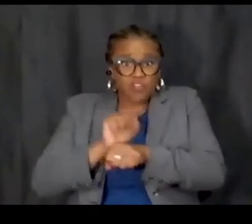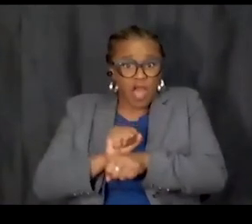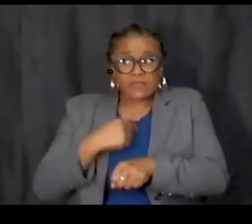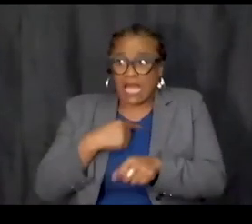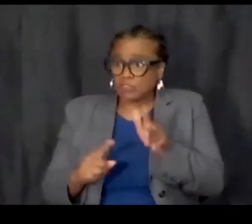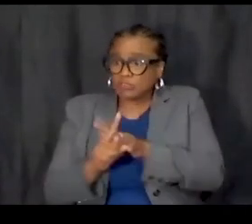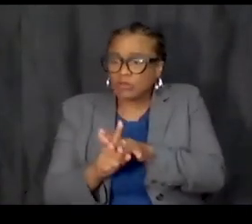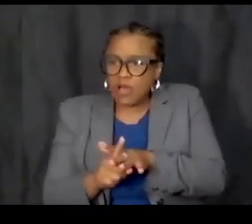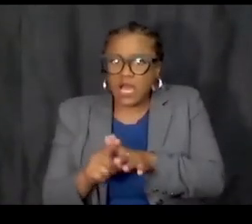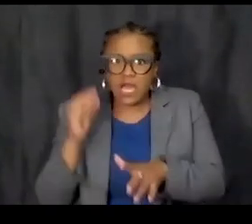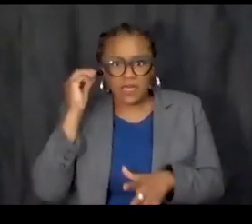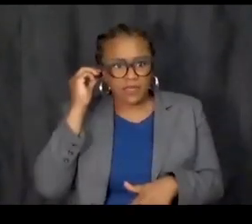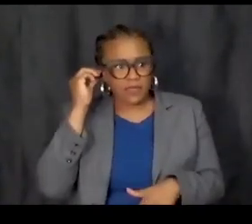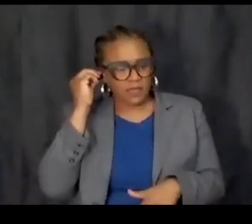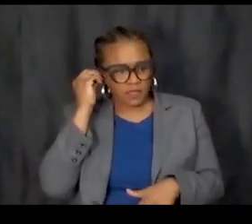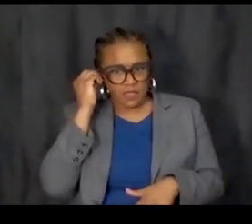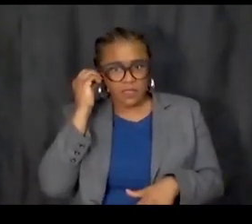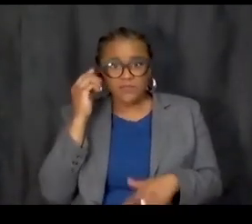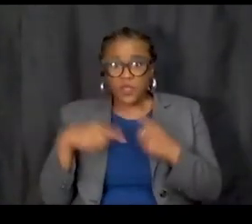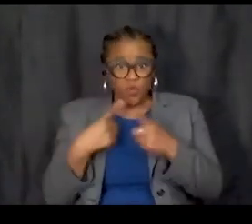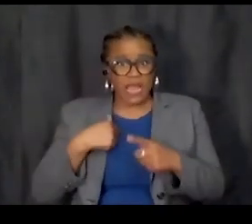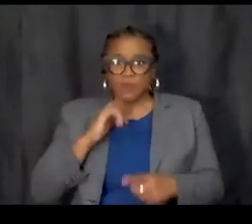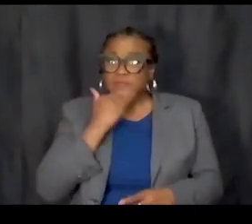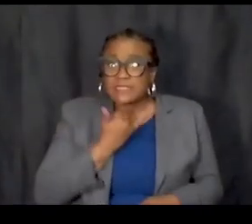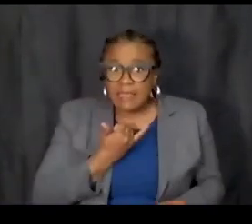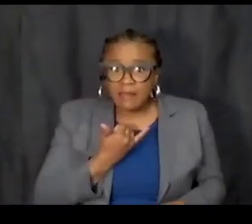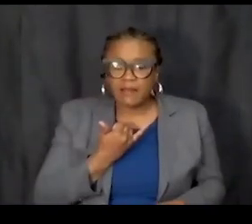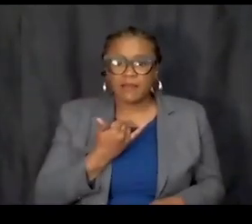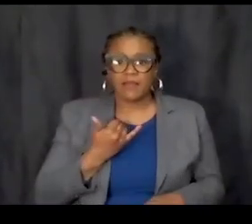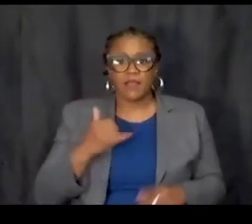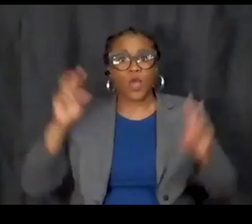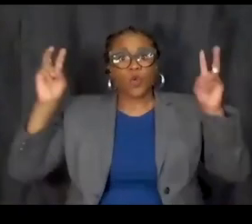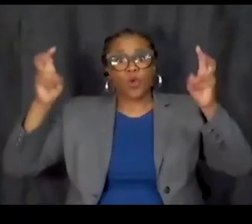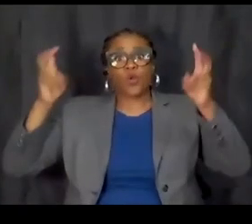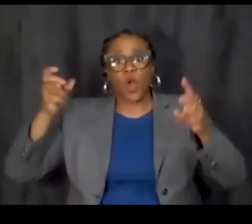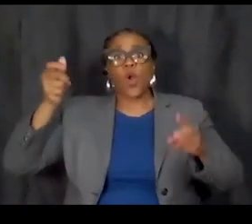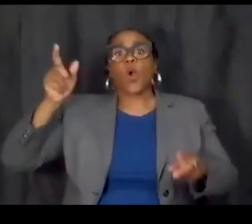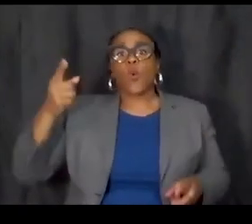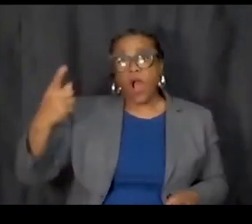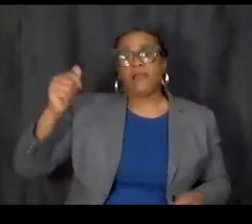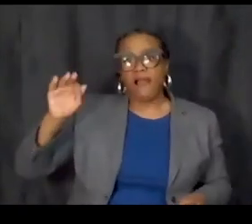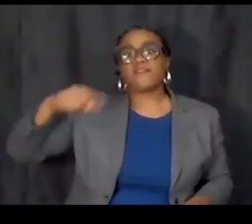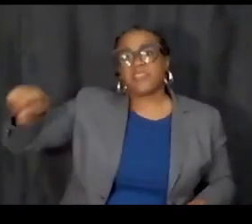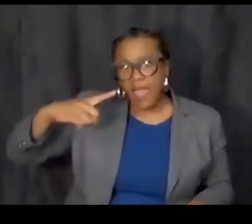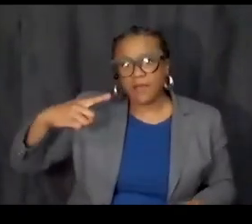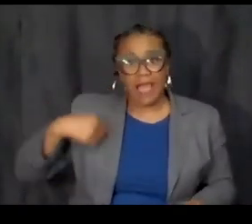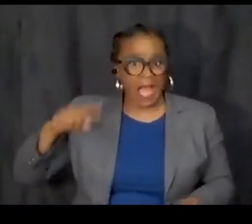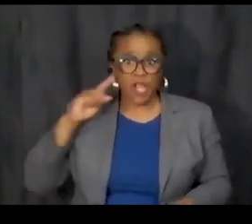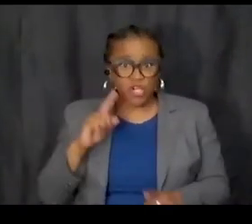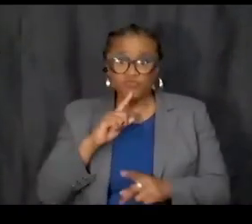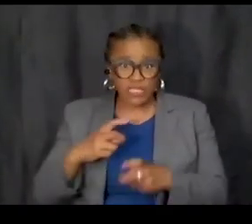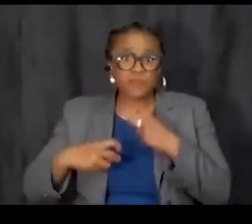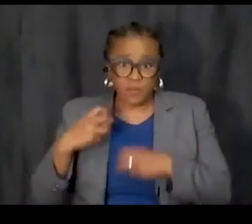know, when I was mistaken as quote unquote one of them, I heard some really problematic jokes that, you